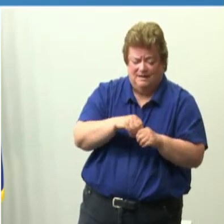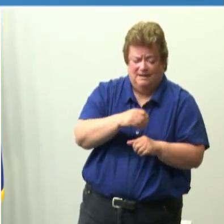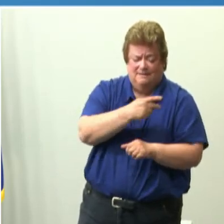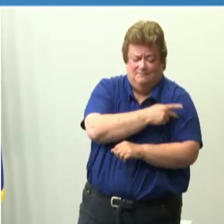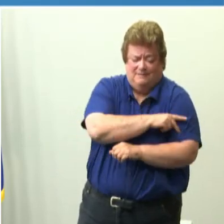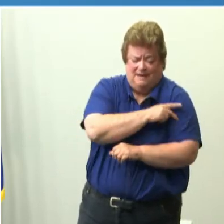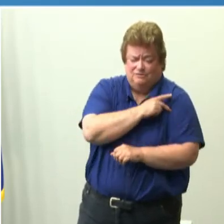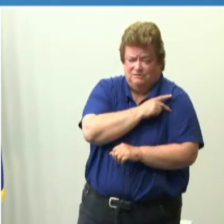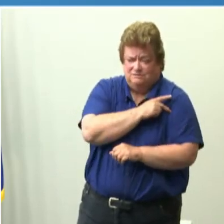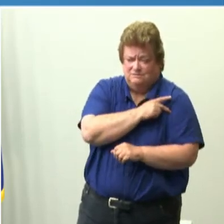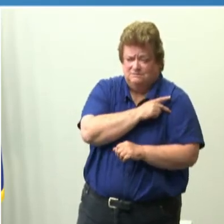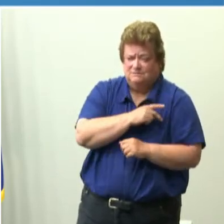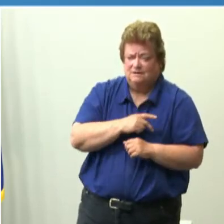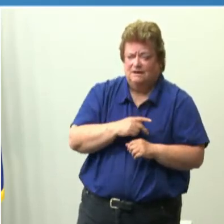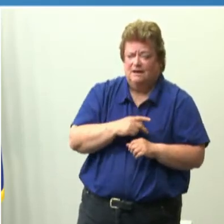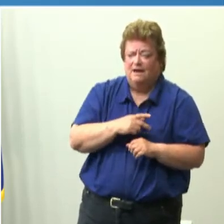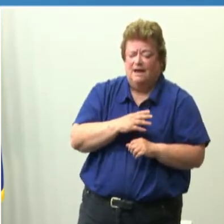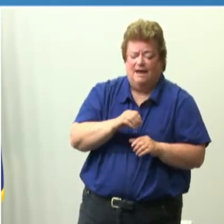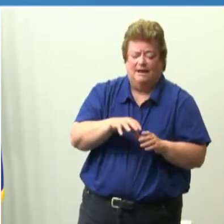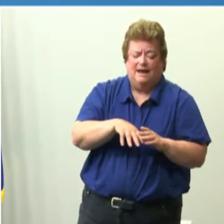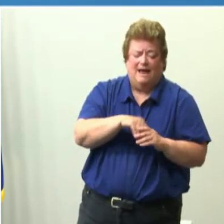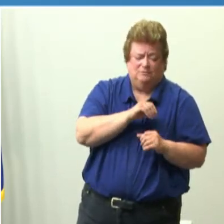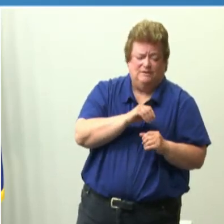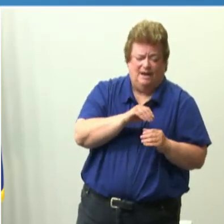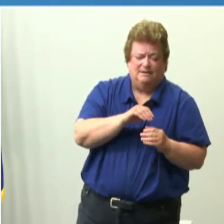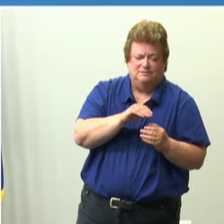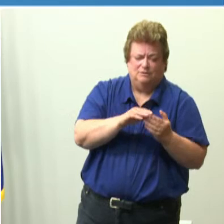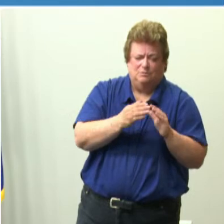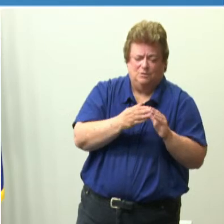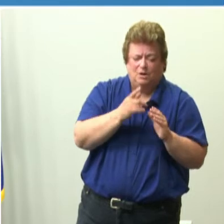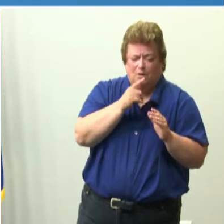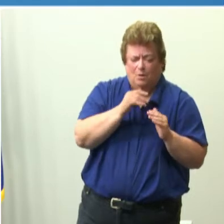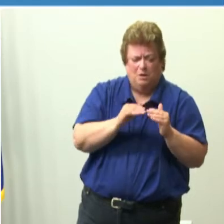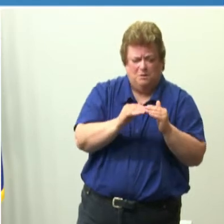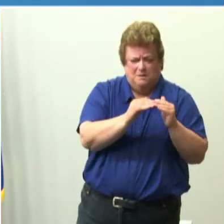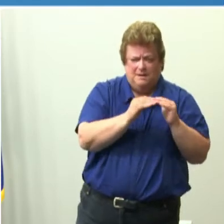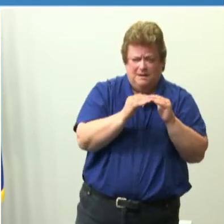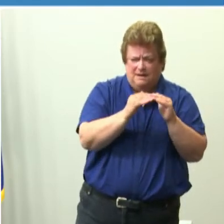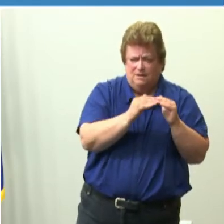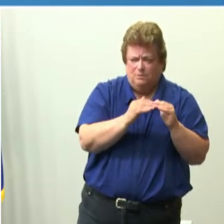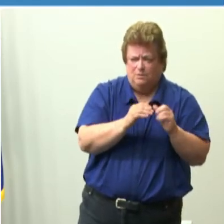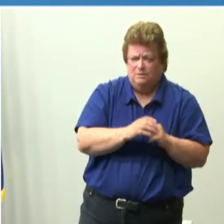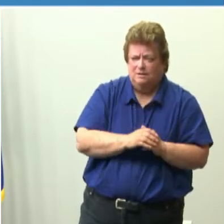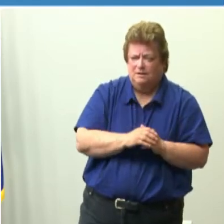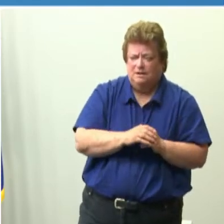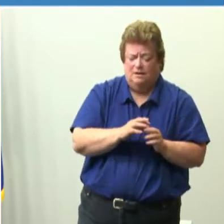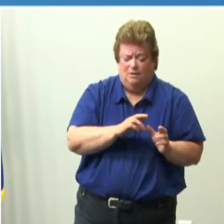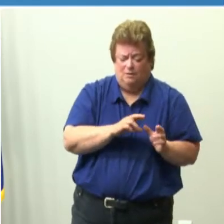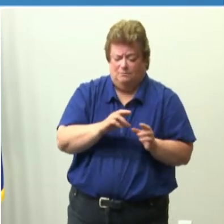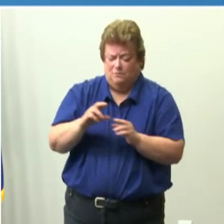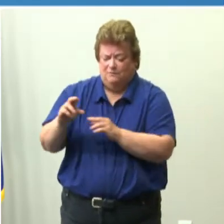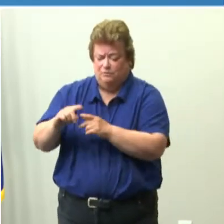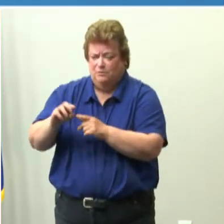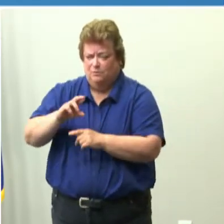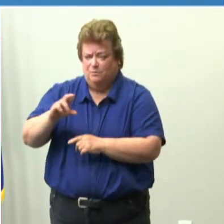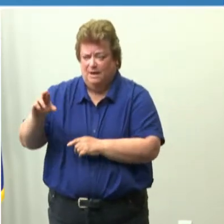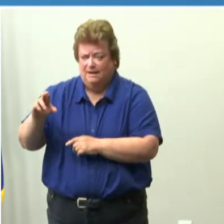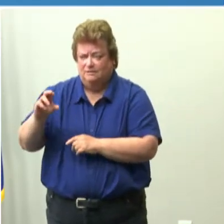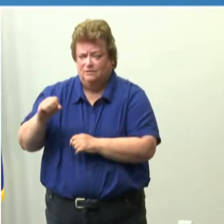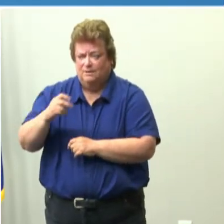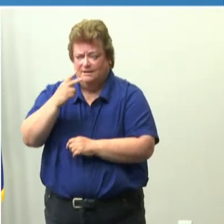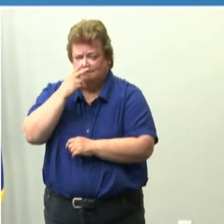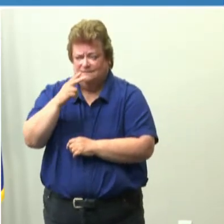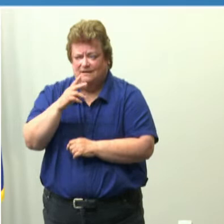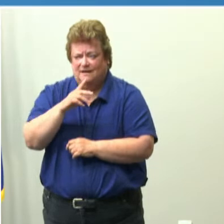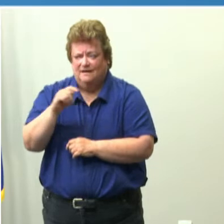and those from other communities was really pretty equal. As you move to the right, you can see that the orange line